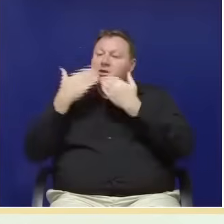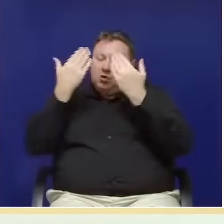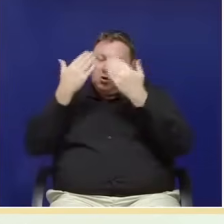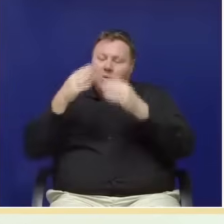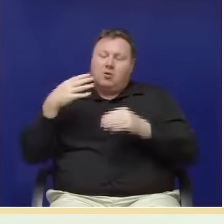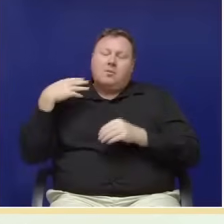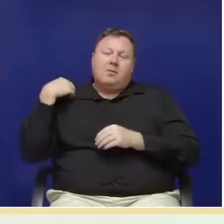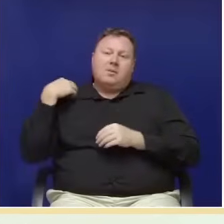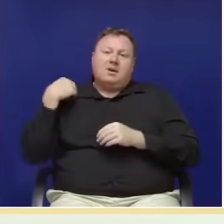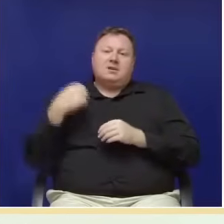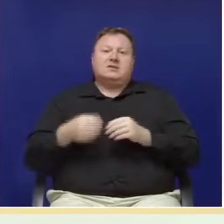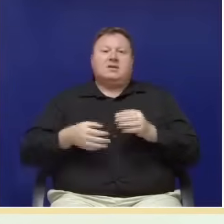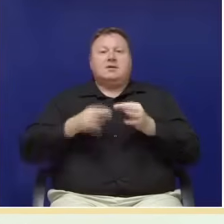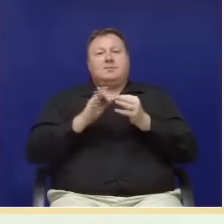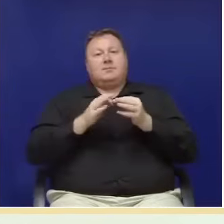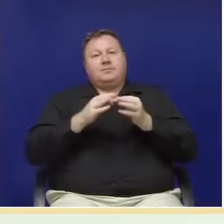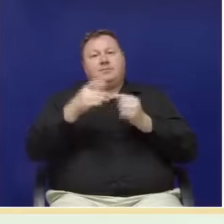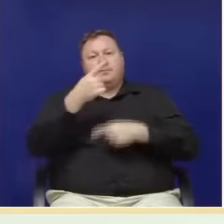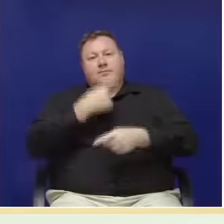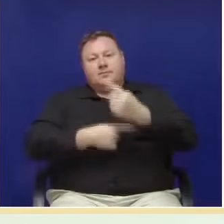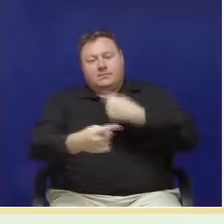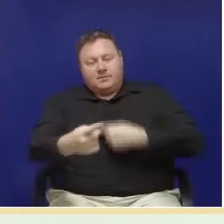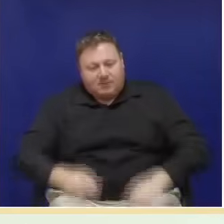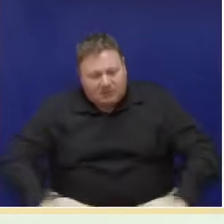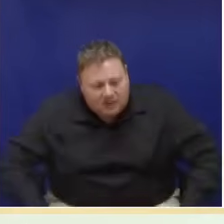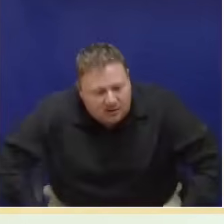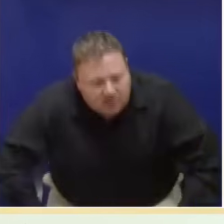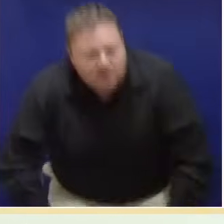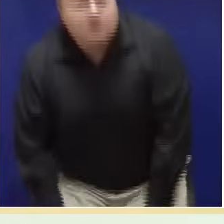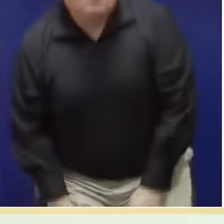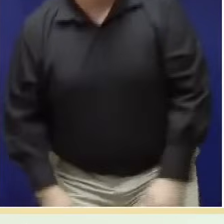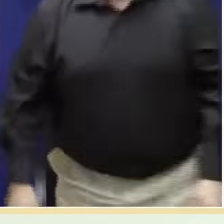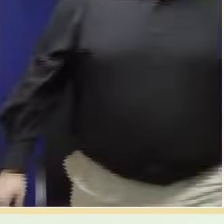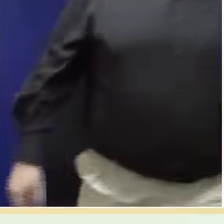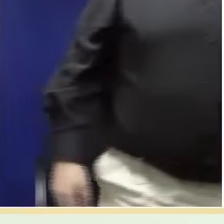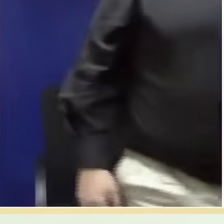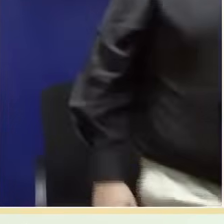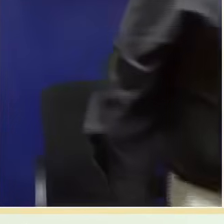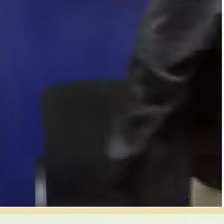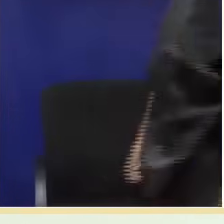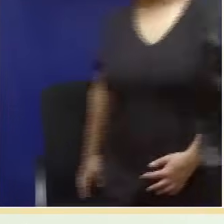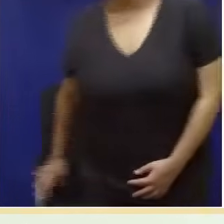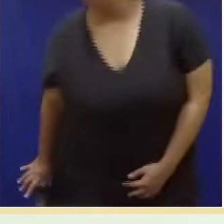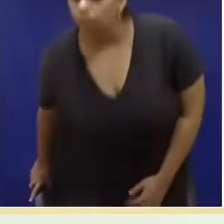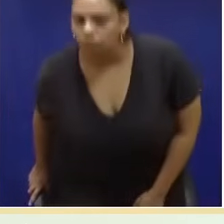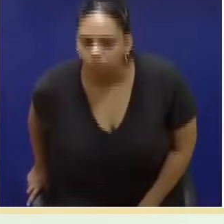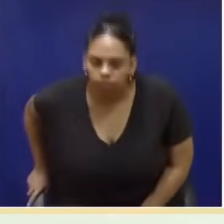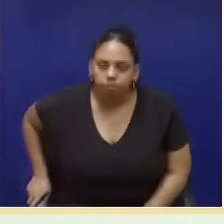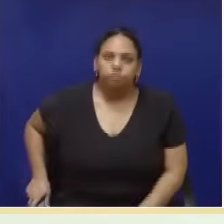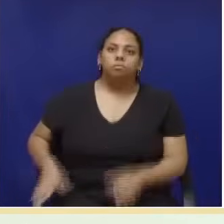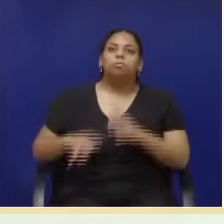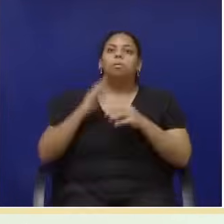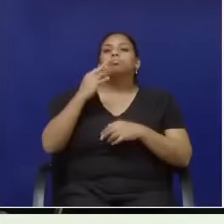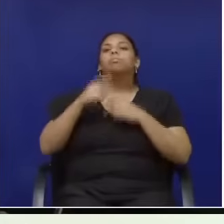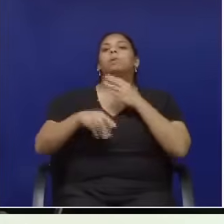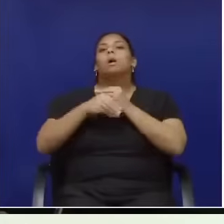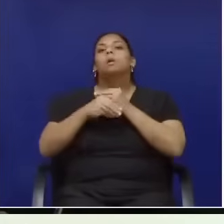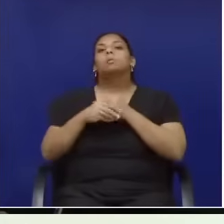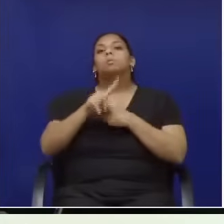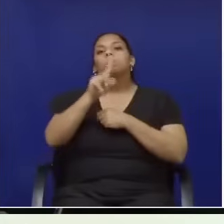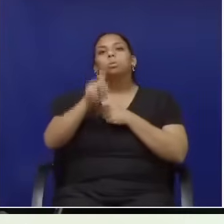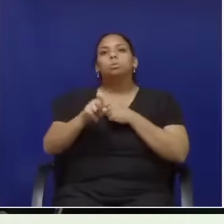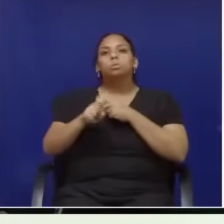first supplementary question will be asked by Honorable Skikaling. Thank you, ma'am. Deputy